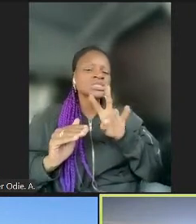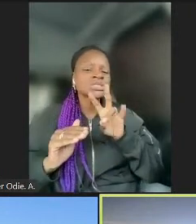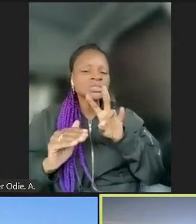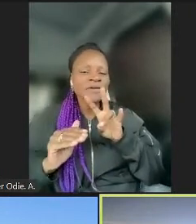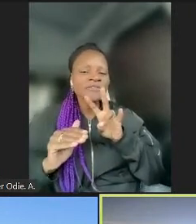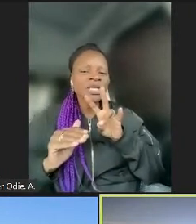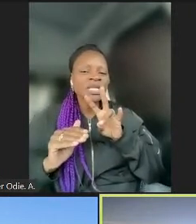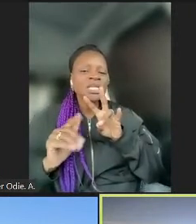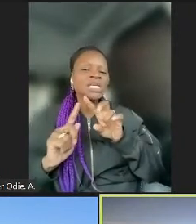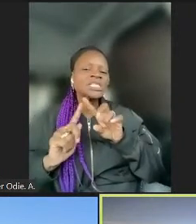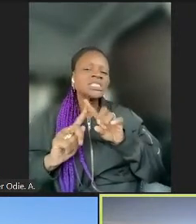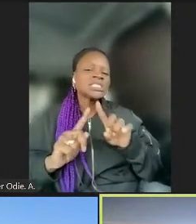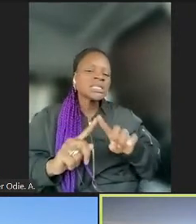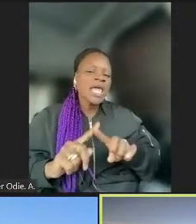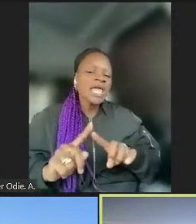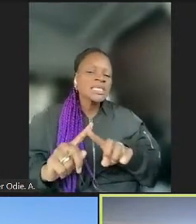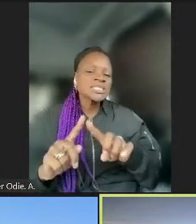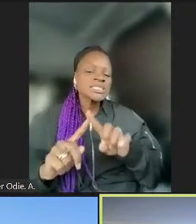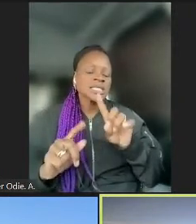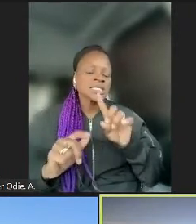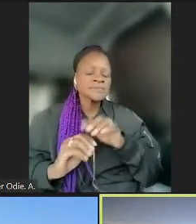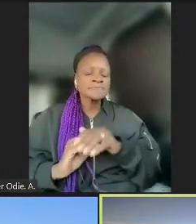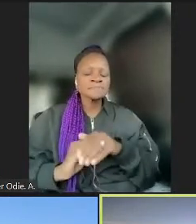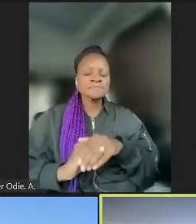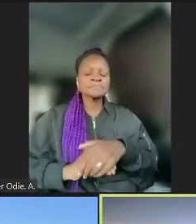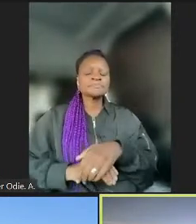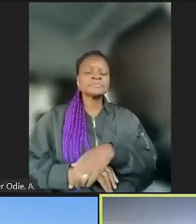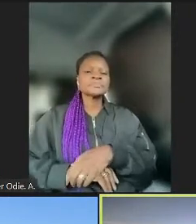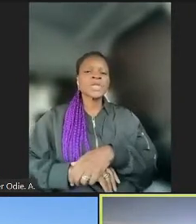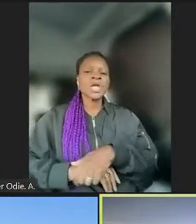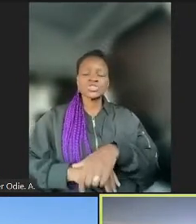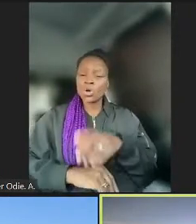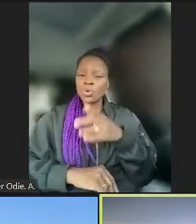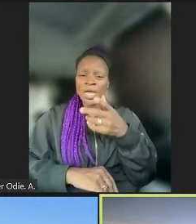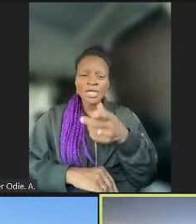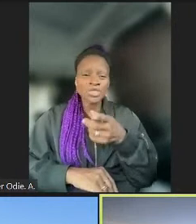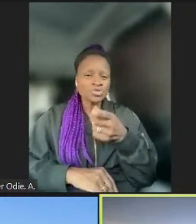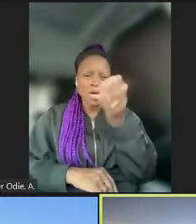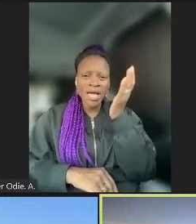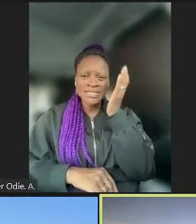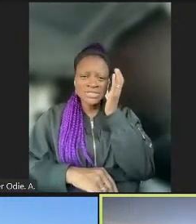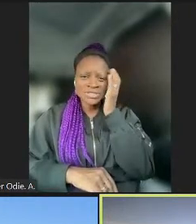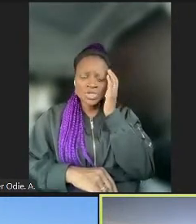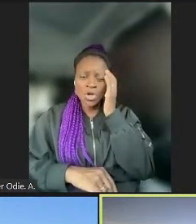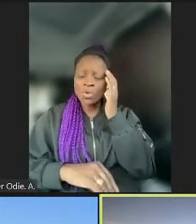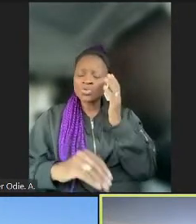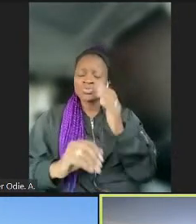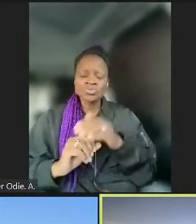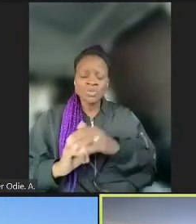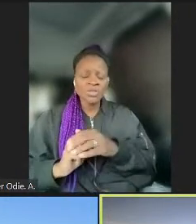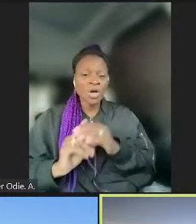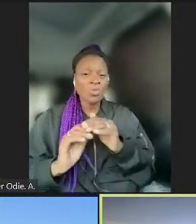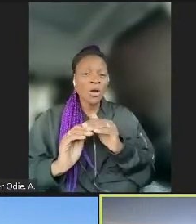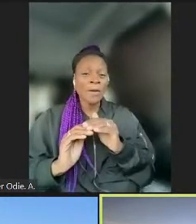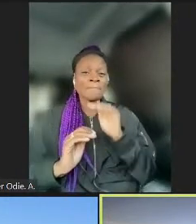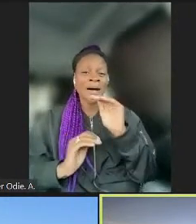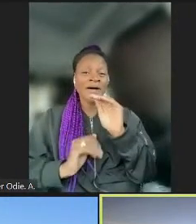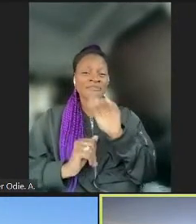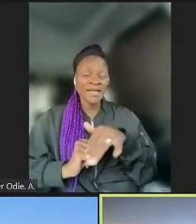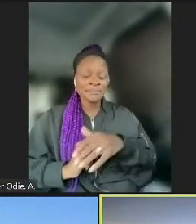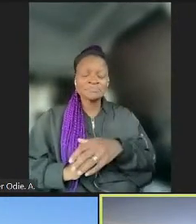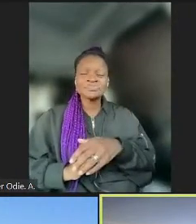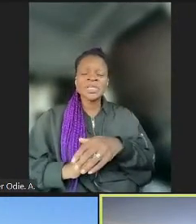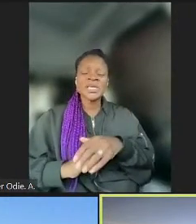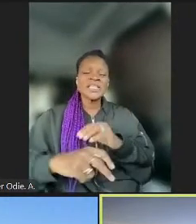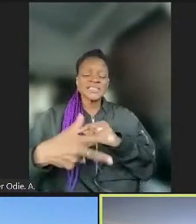population here in Sonoma County. And we're, as you noted today, we're above that right now. The second criterion is a